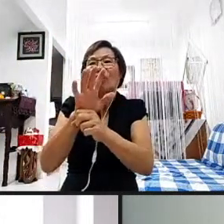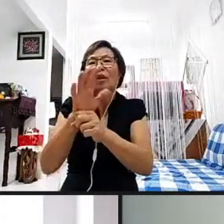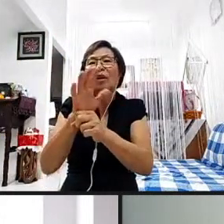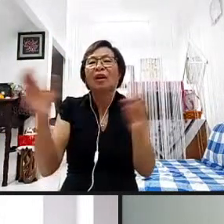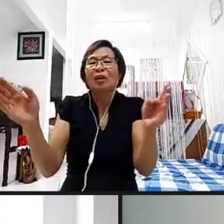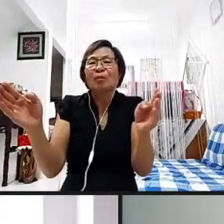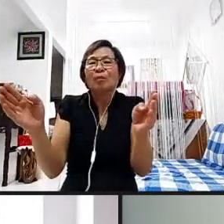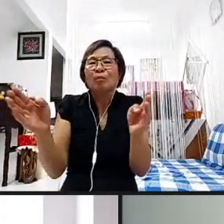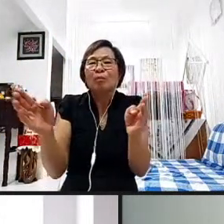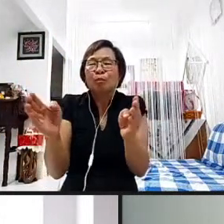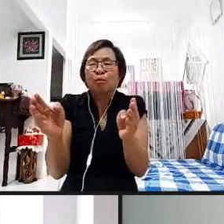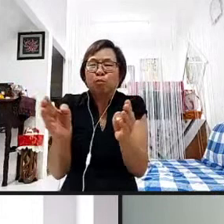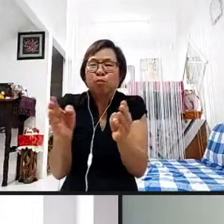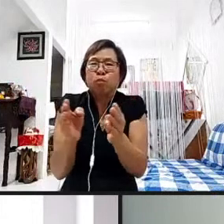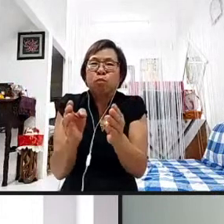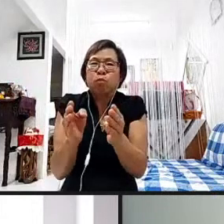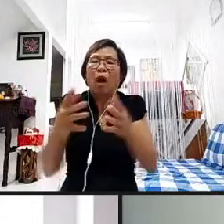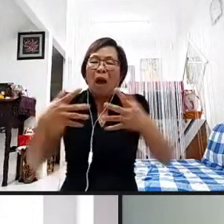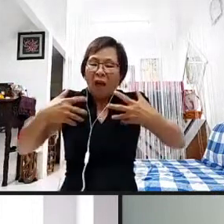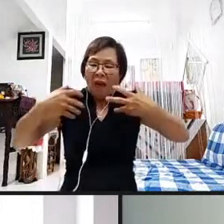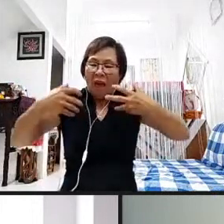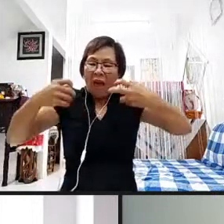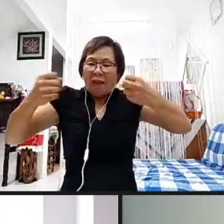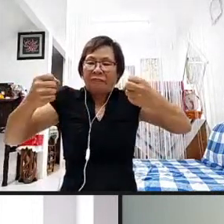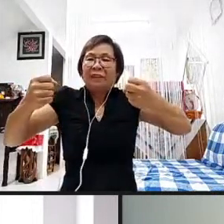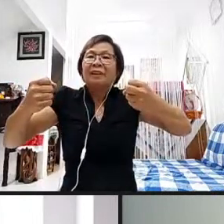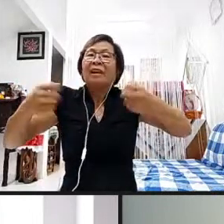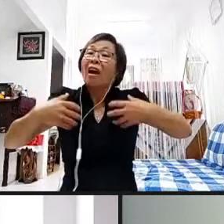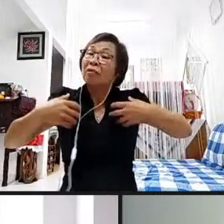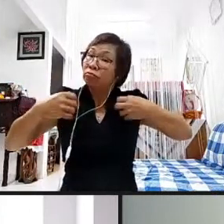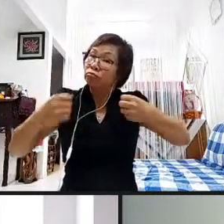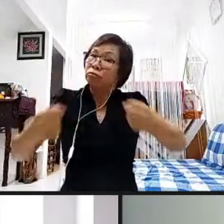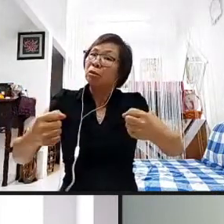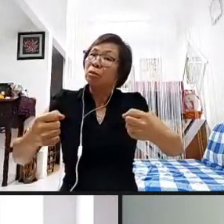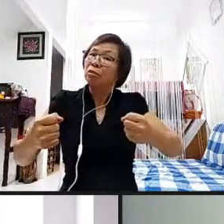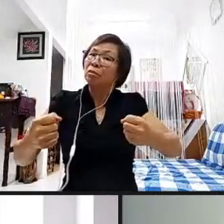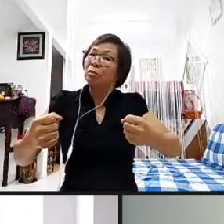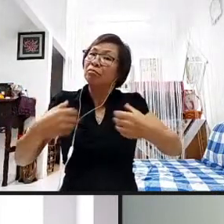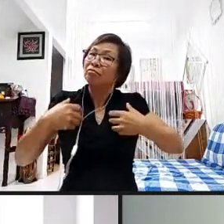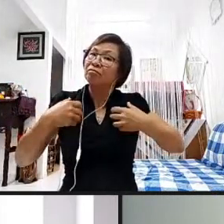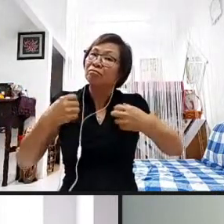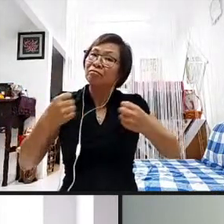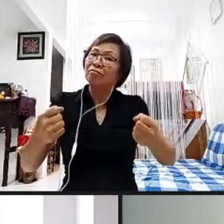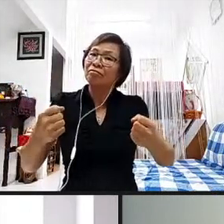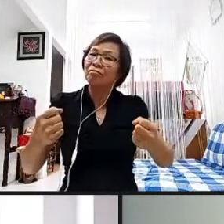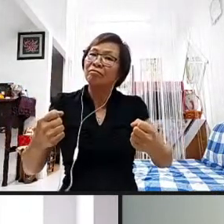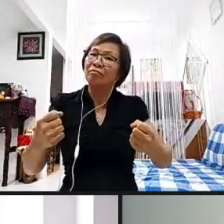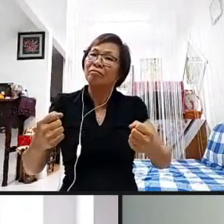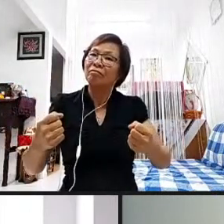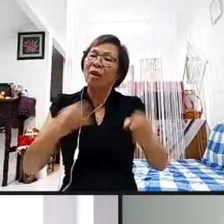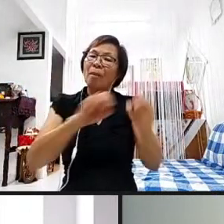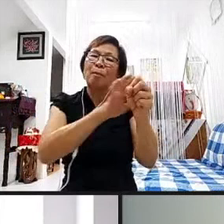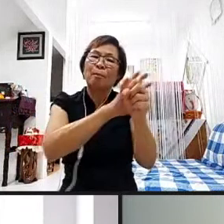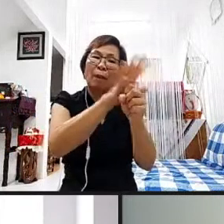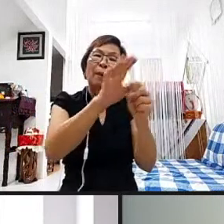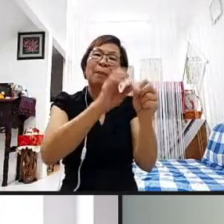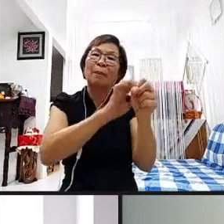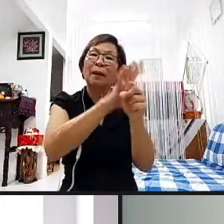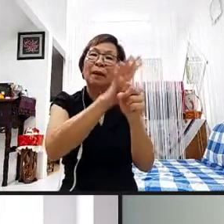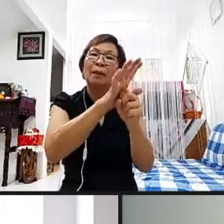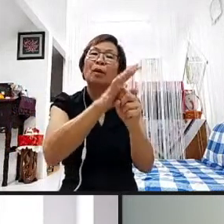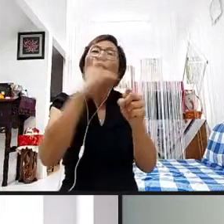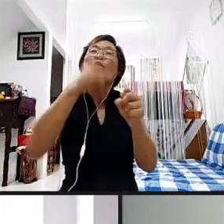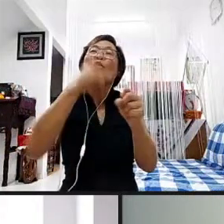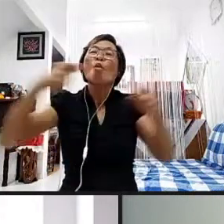morbidity. And healthy lifestyle is an opportunity when this pandemic, maybe for those who